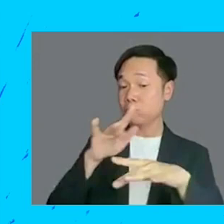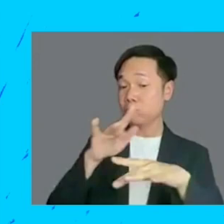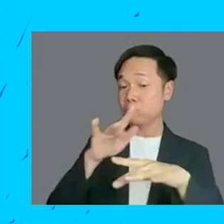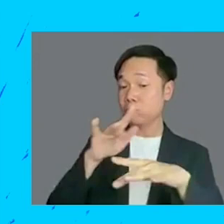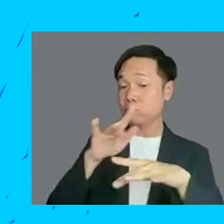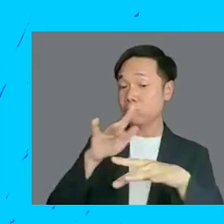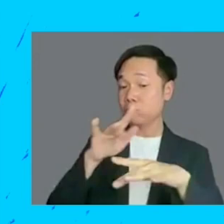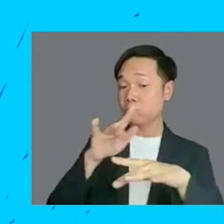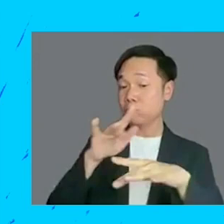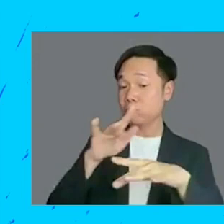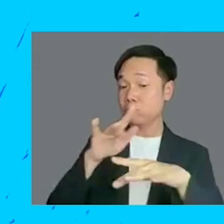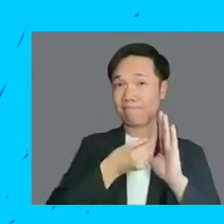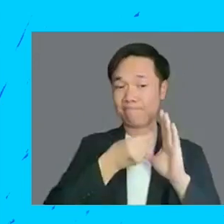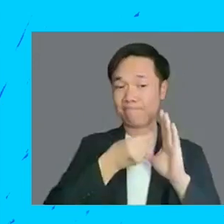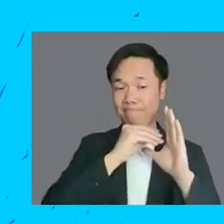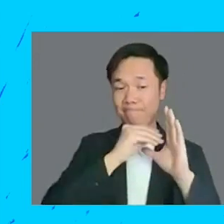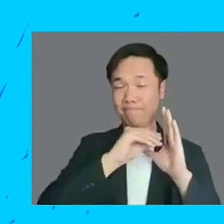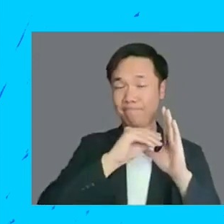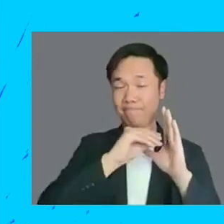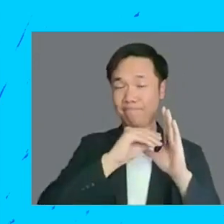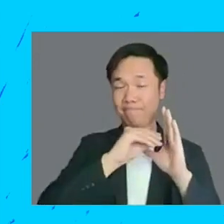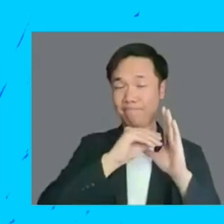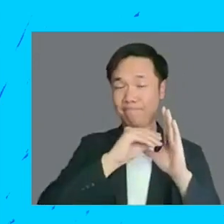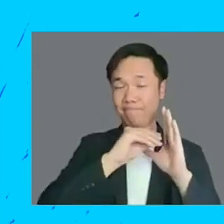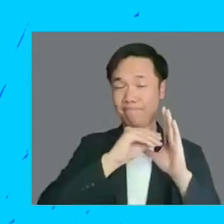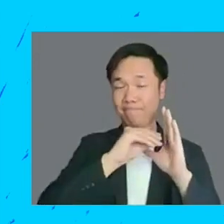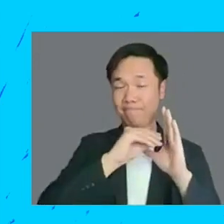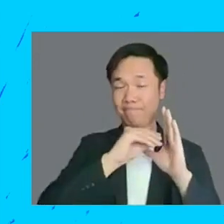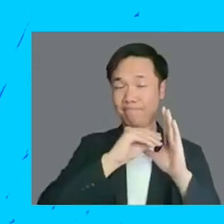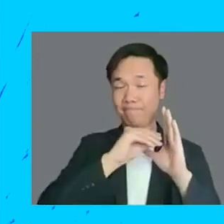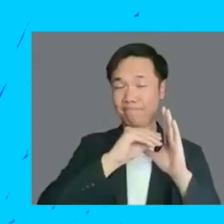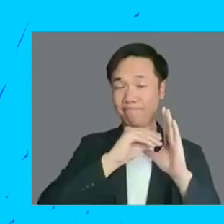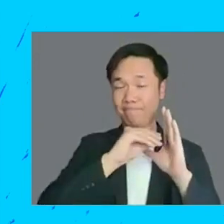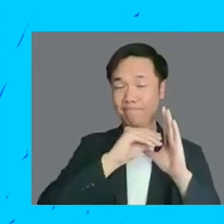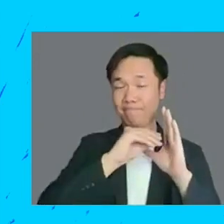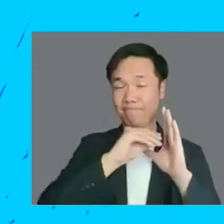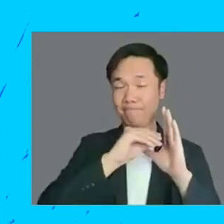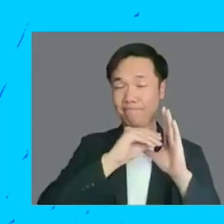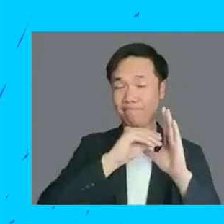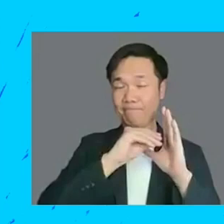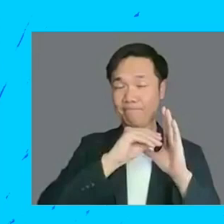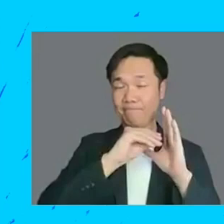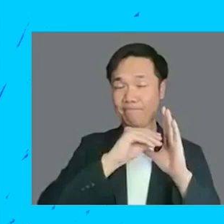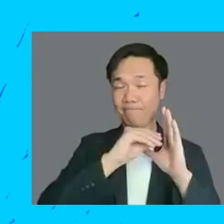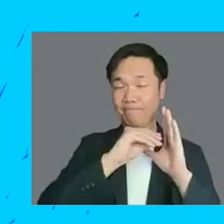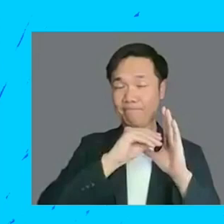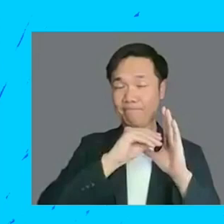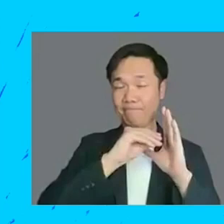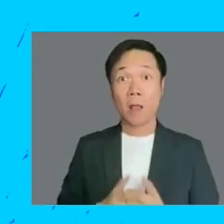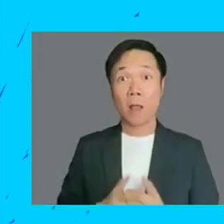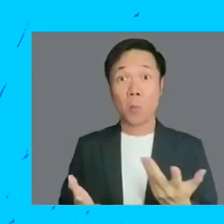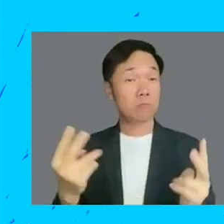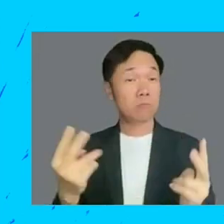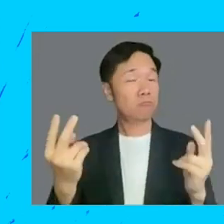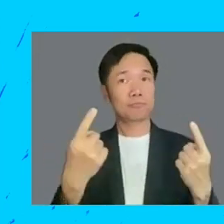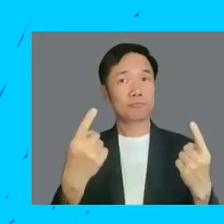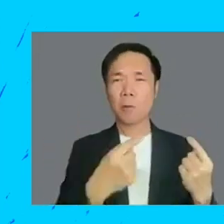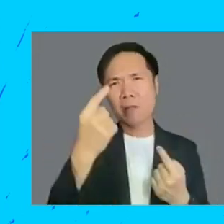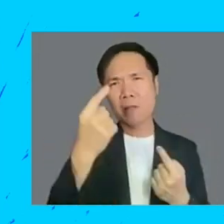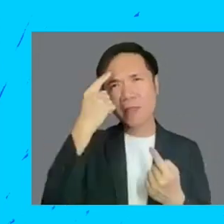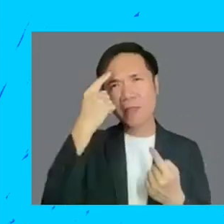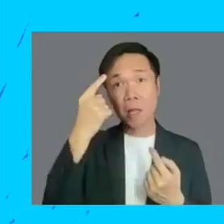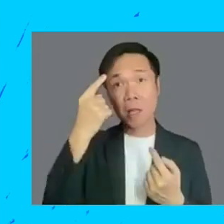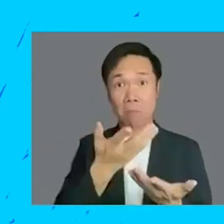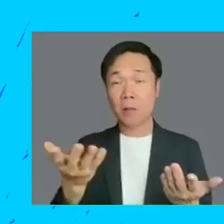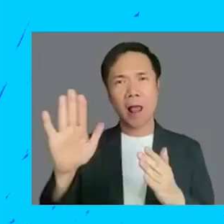to share one or two words from what we've just watched and what we think about is happening with the